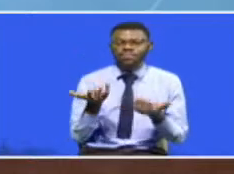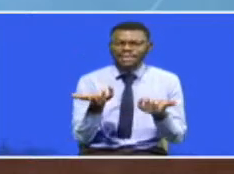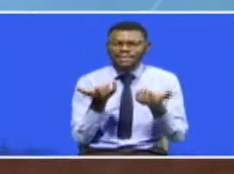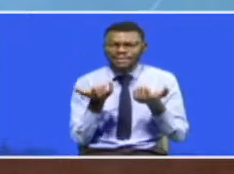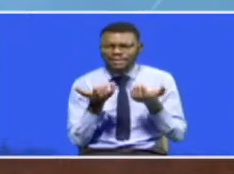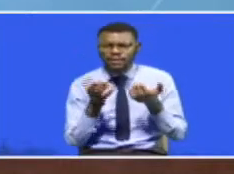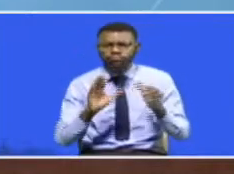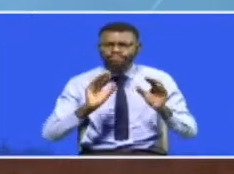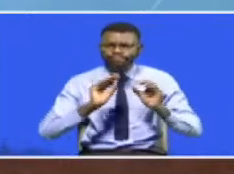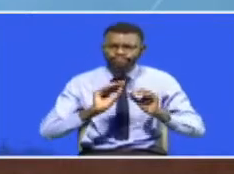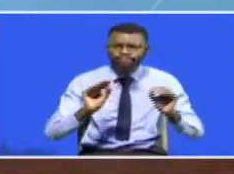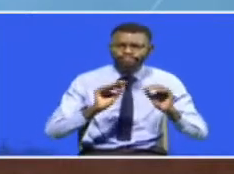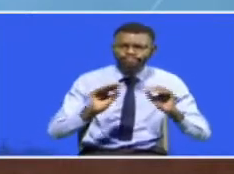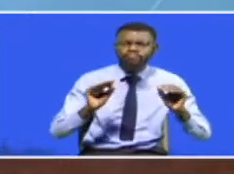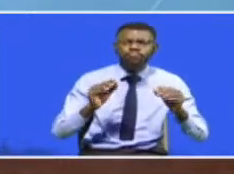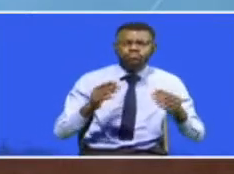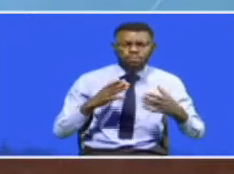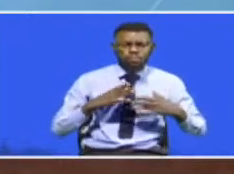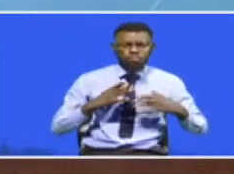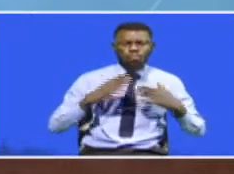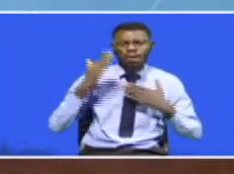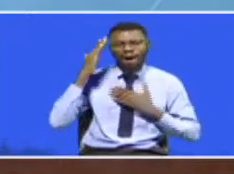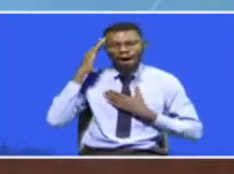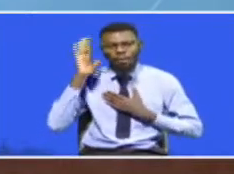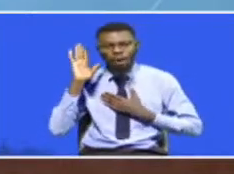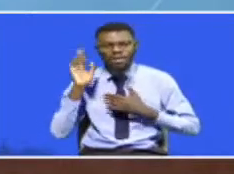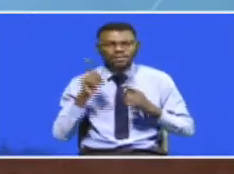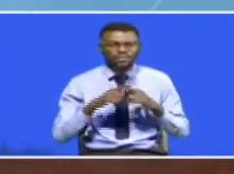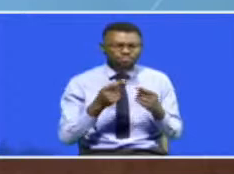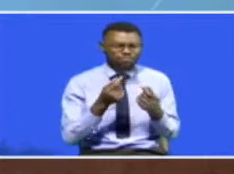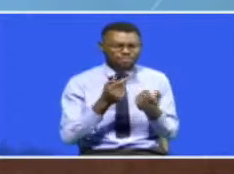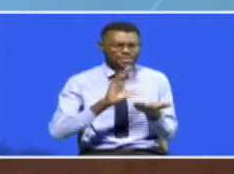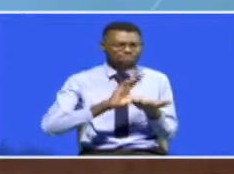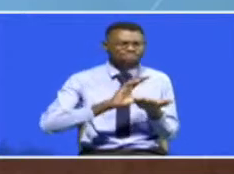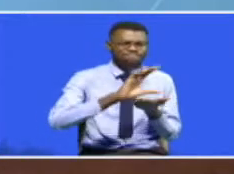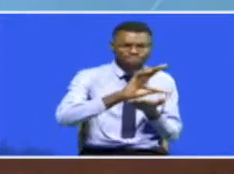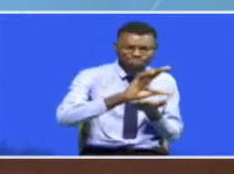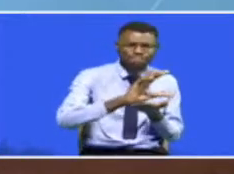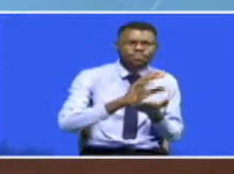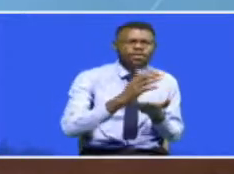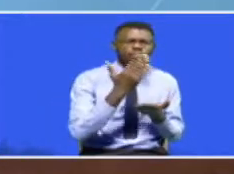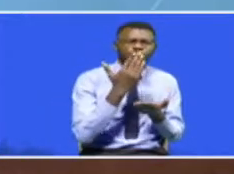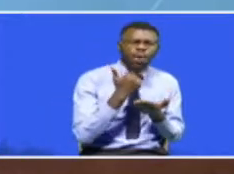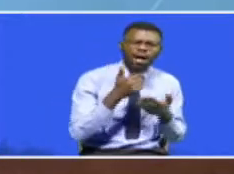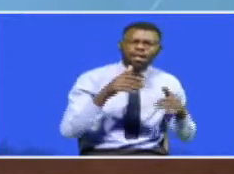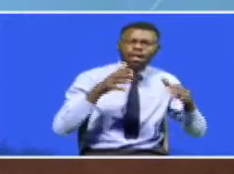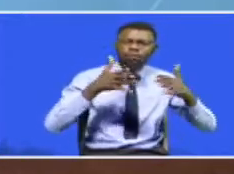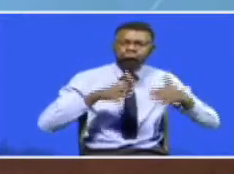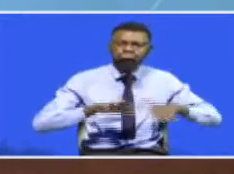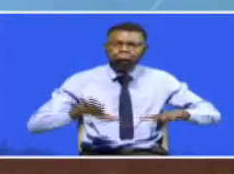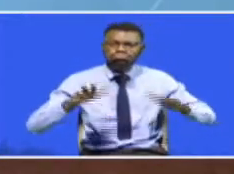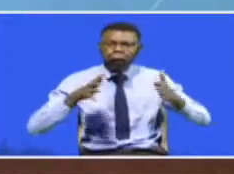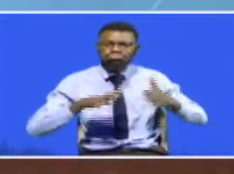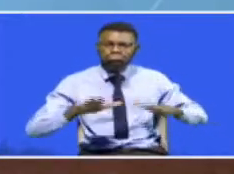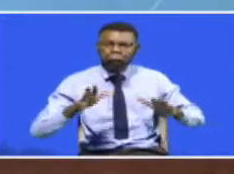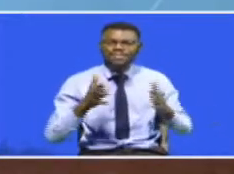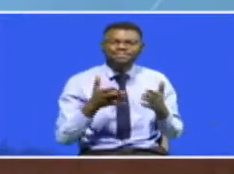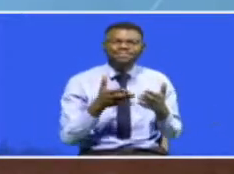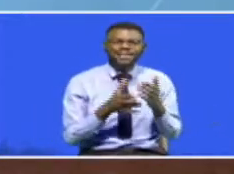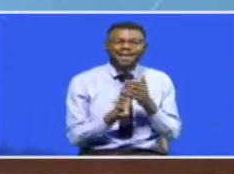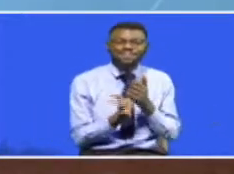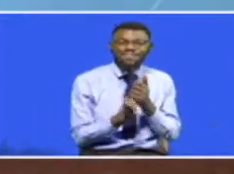there's need for sensitization and financial cushion to residents who basically depend on fishing on Lake Victoria as the main economic